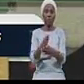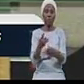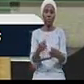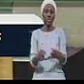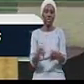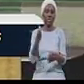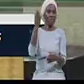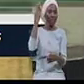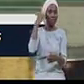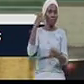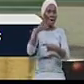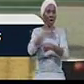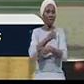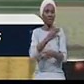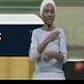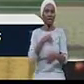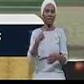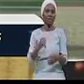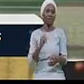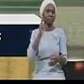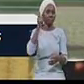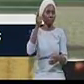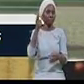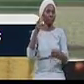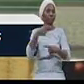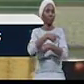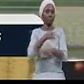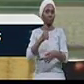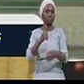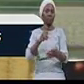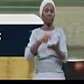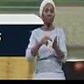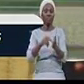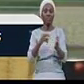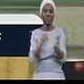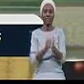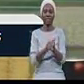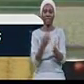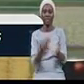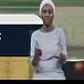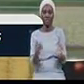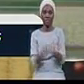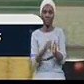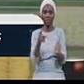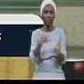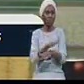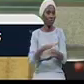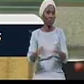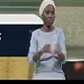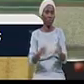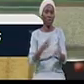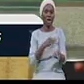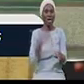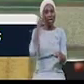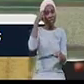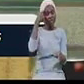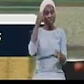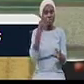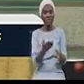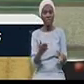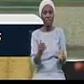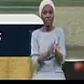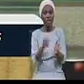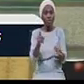days. That is, things he did not do and things he didn't think about in the earlier days, in the